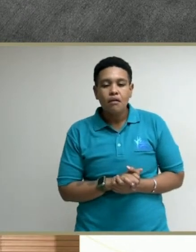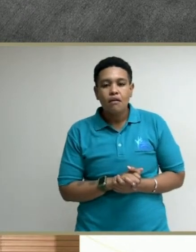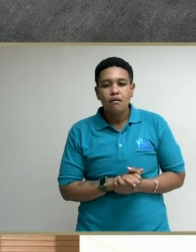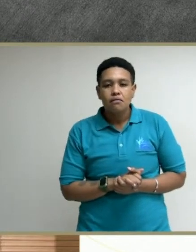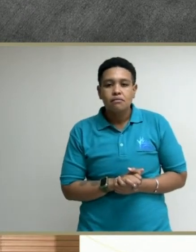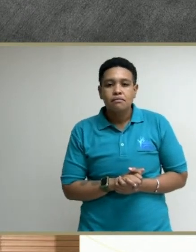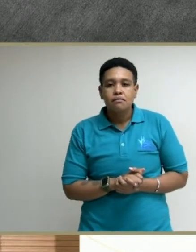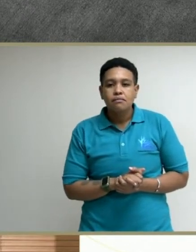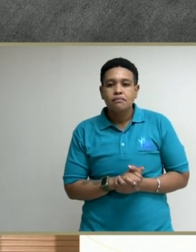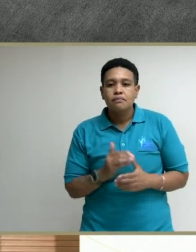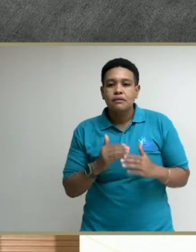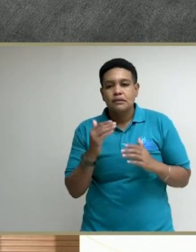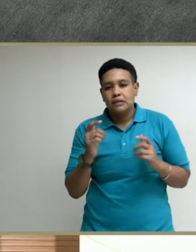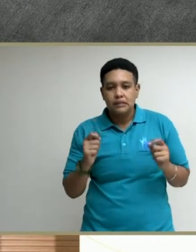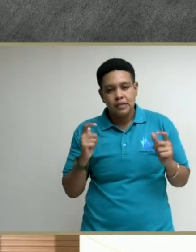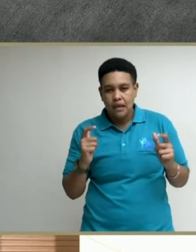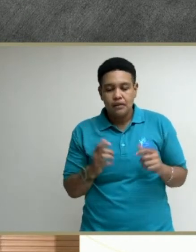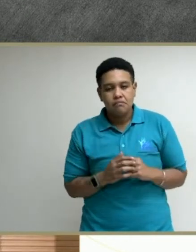Next slide.